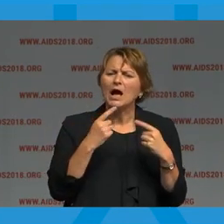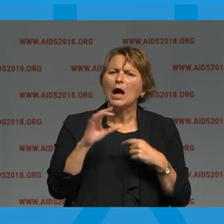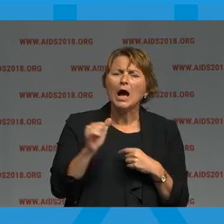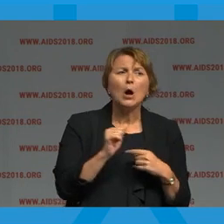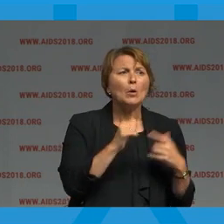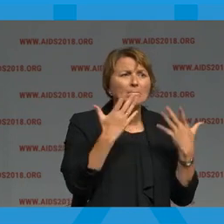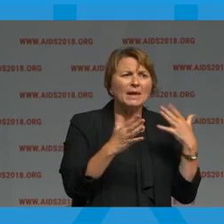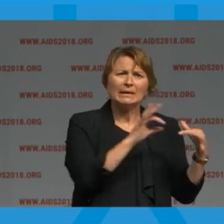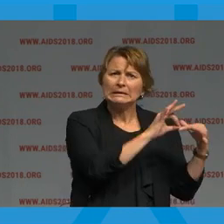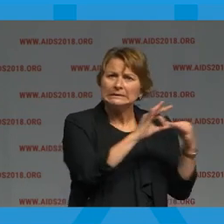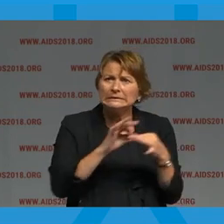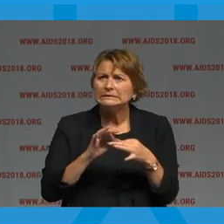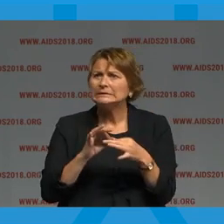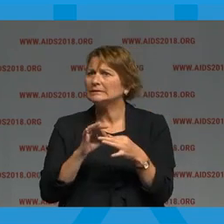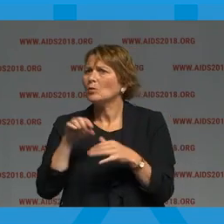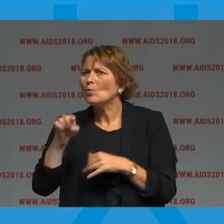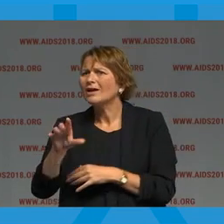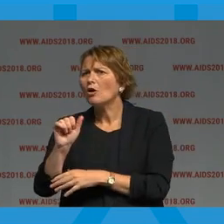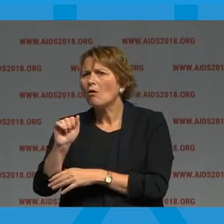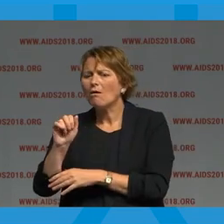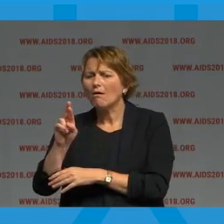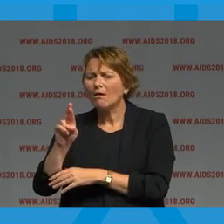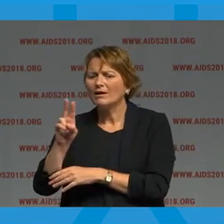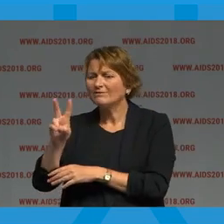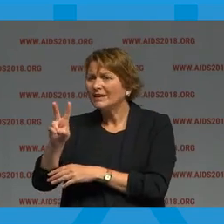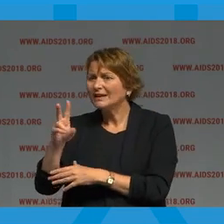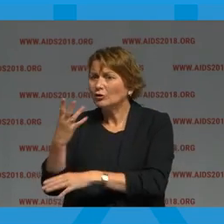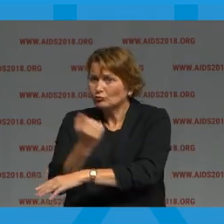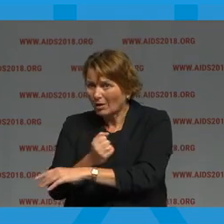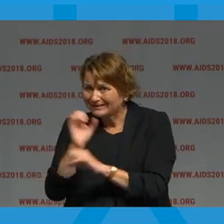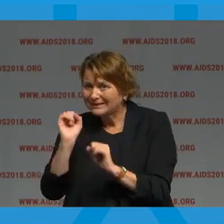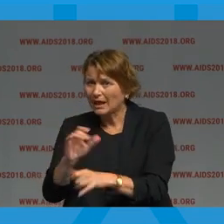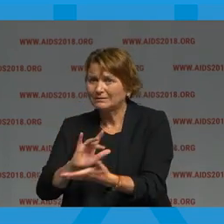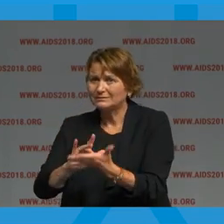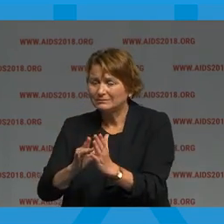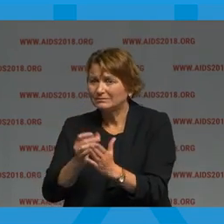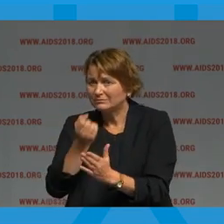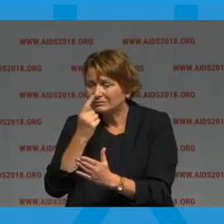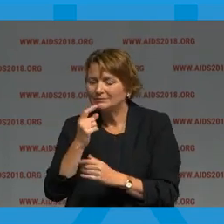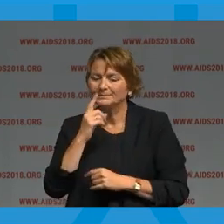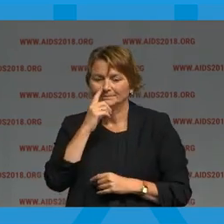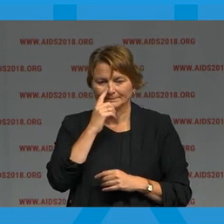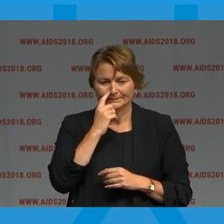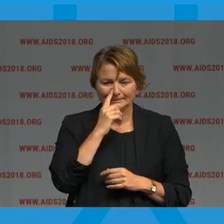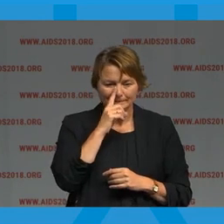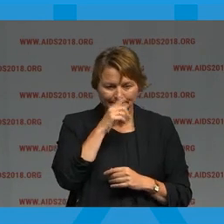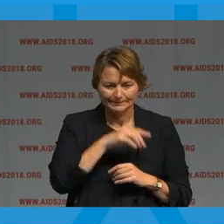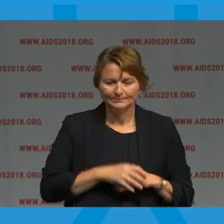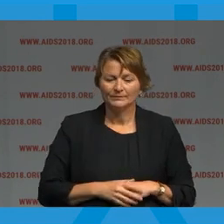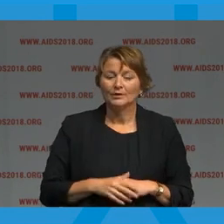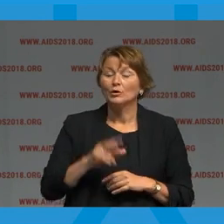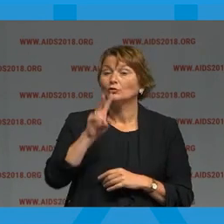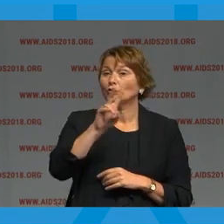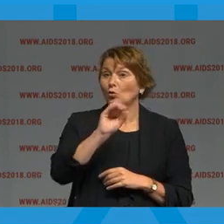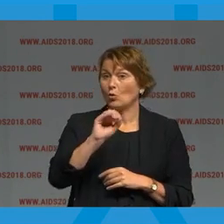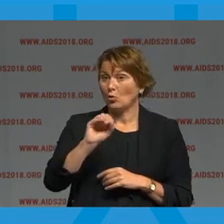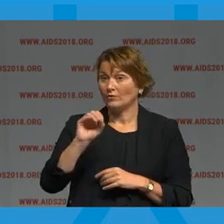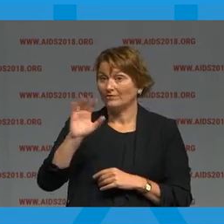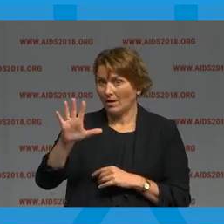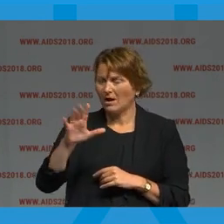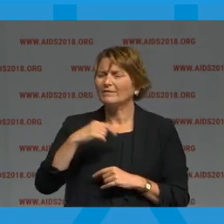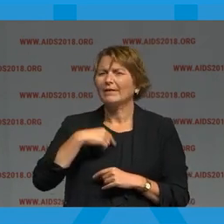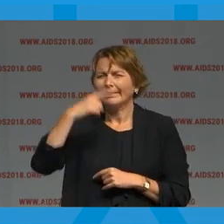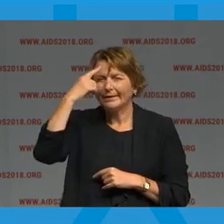drugs. Look at this, what I am showing you, when the FDA in 2005 downgraded the antiviral efavirenz